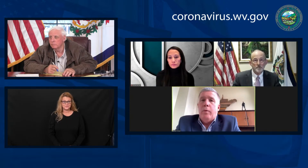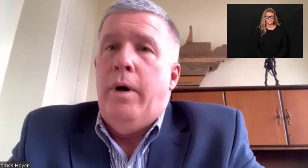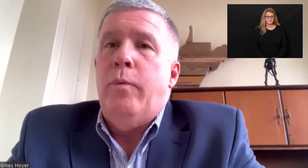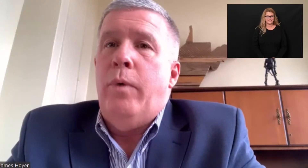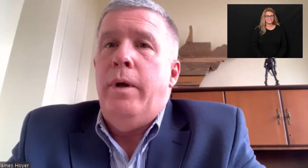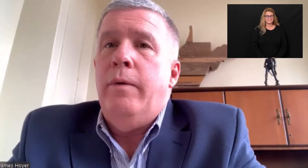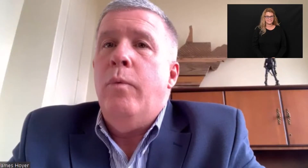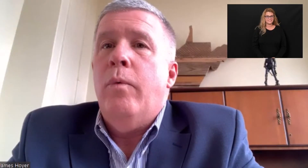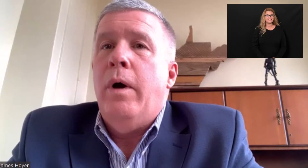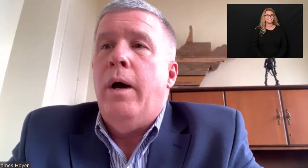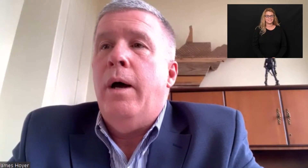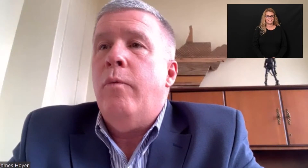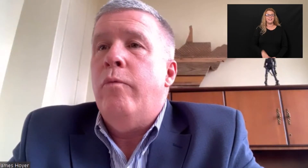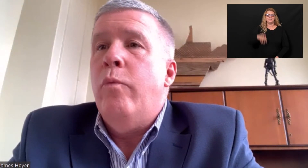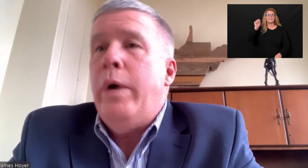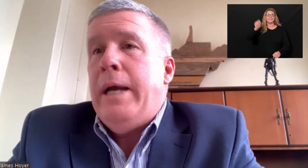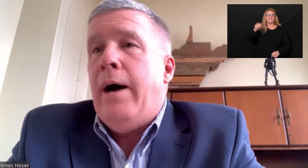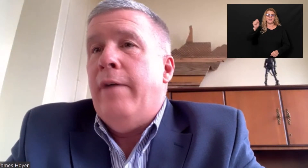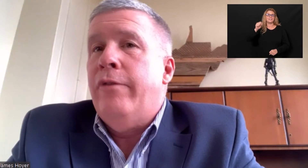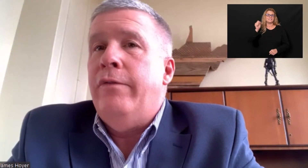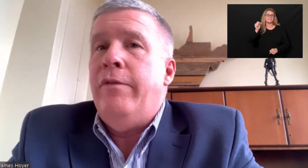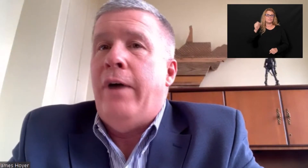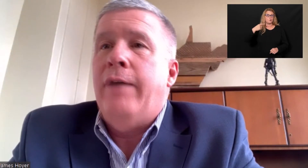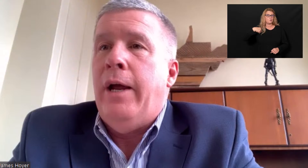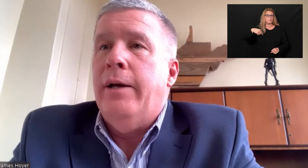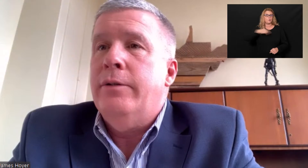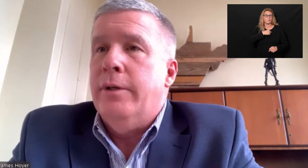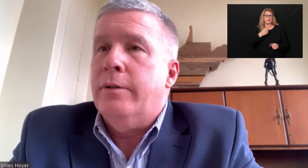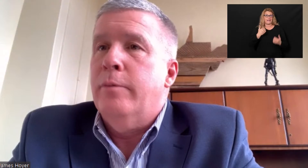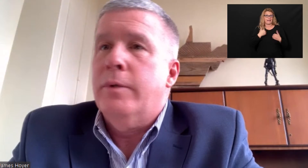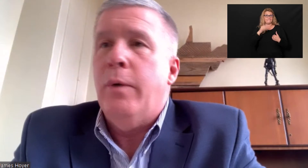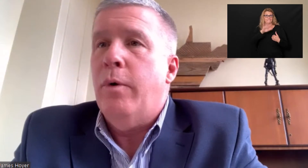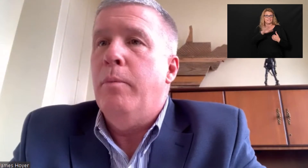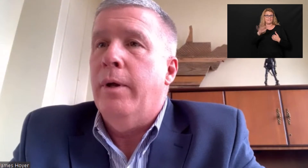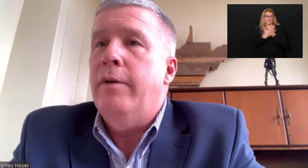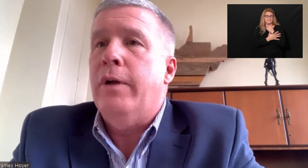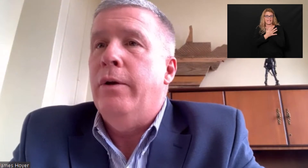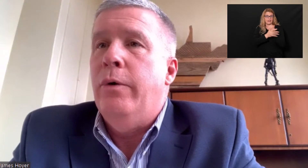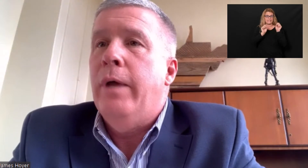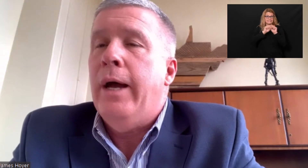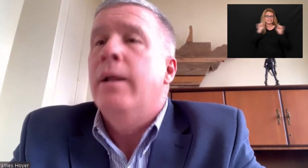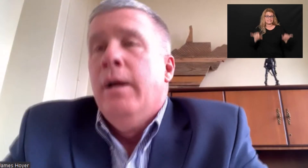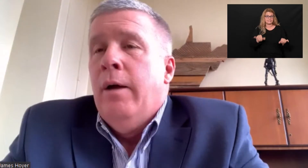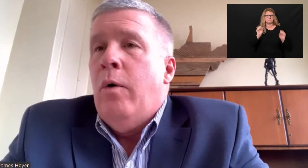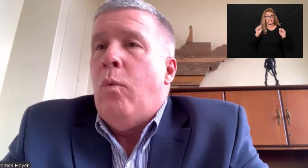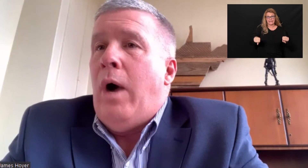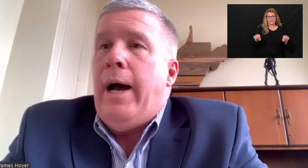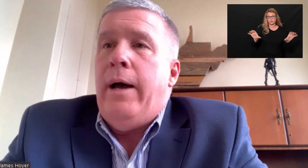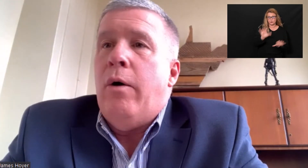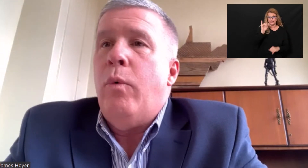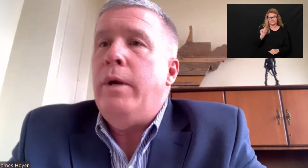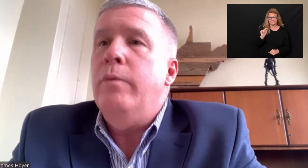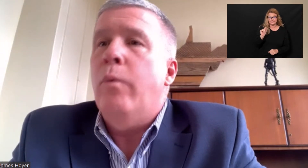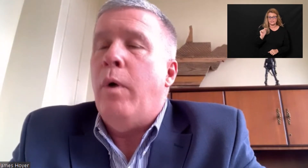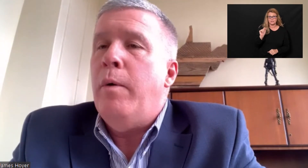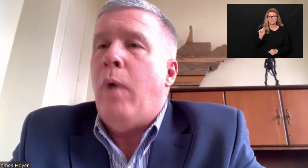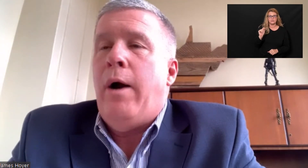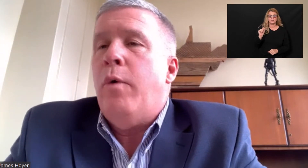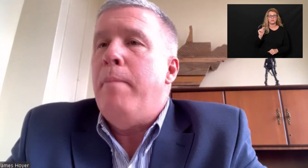Yes. Number one, we now have 55 county systems that we believe can do that. Why are